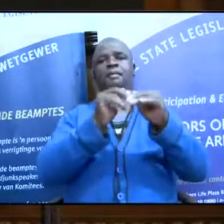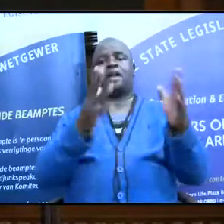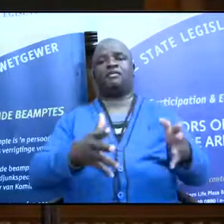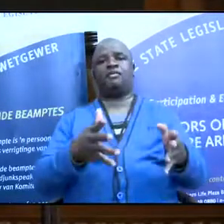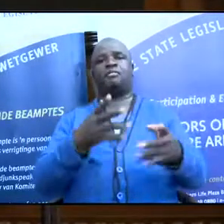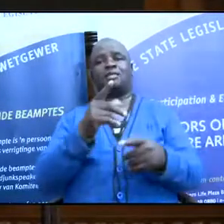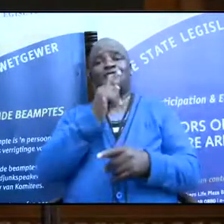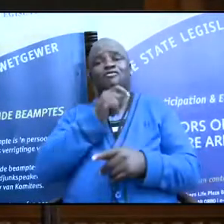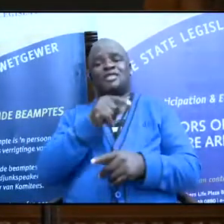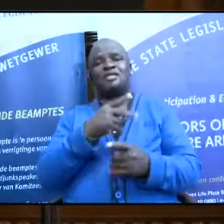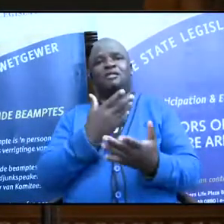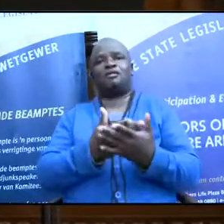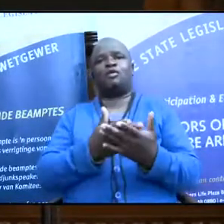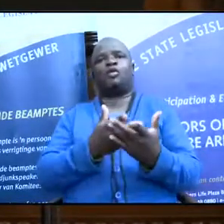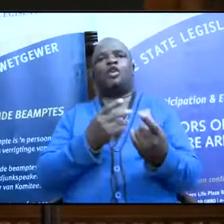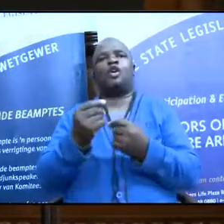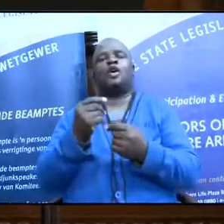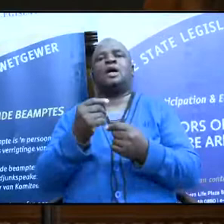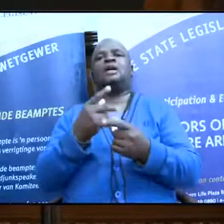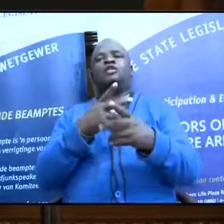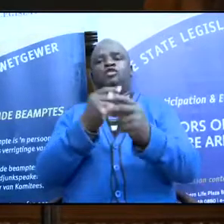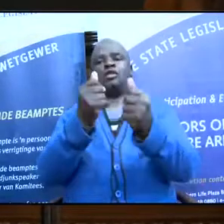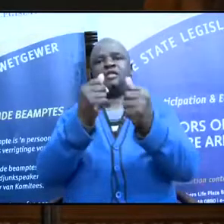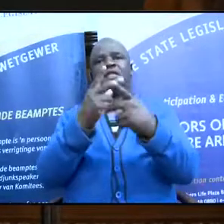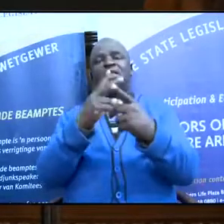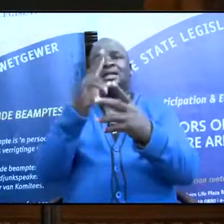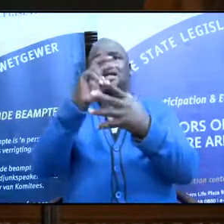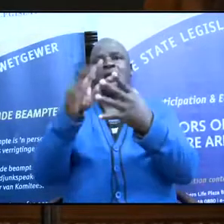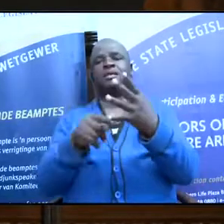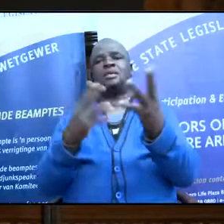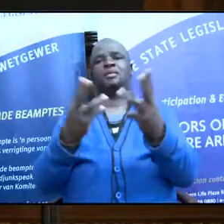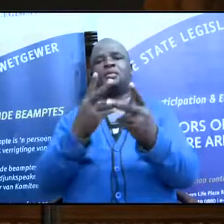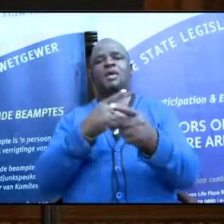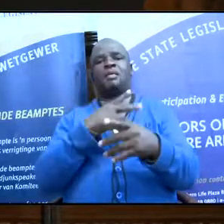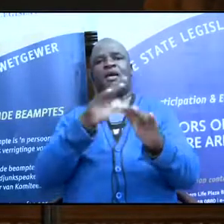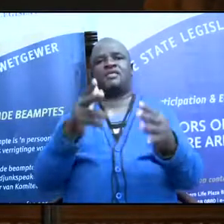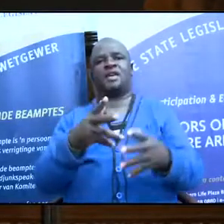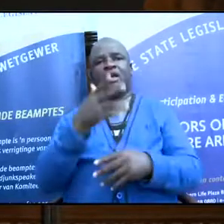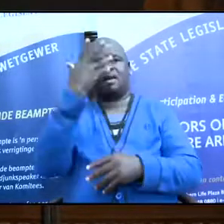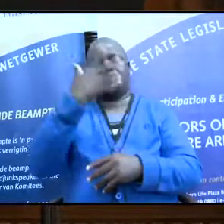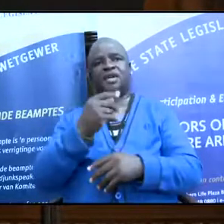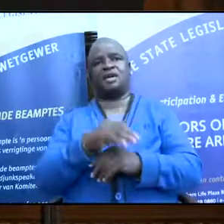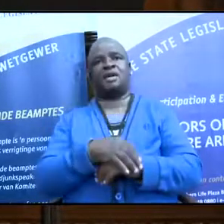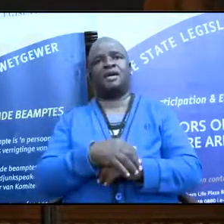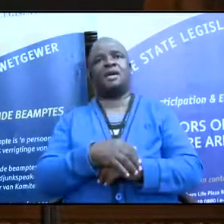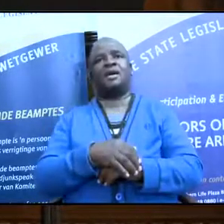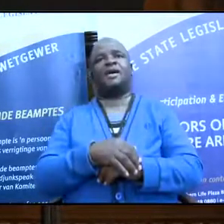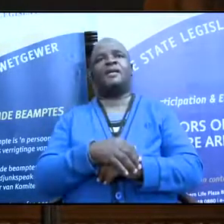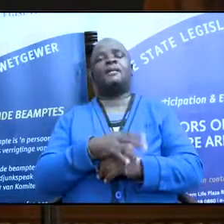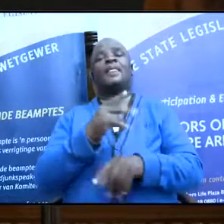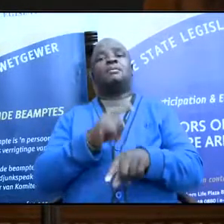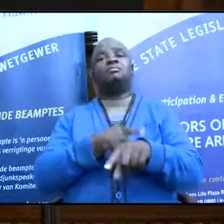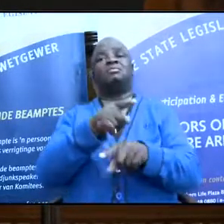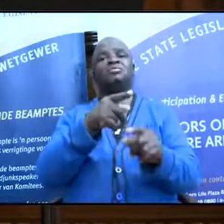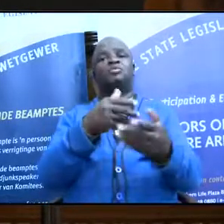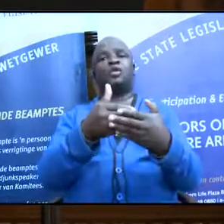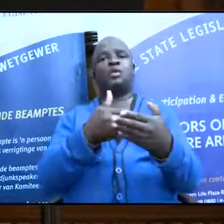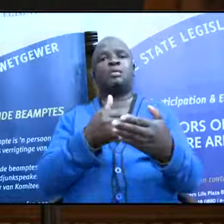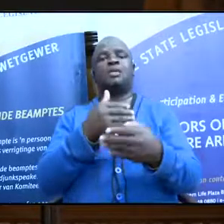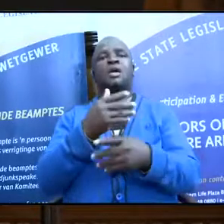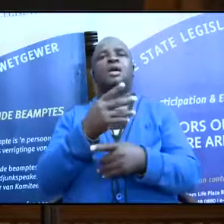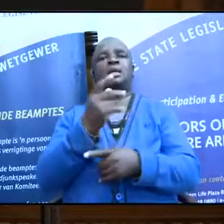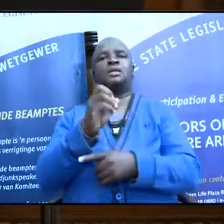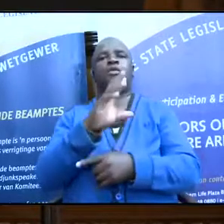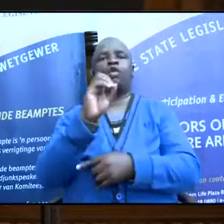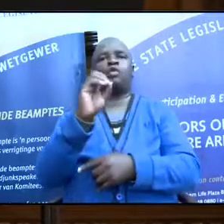advance the needs of the people of africa but that time it was oau organization